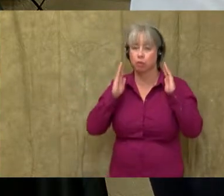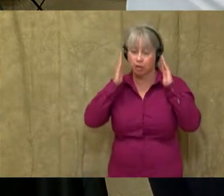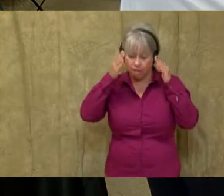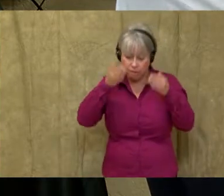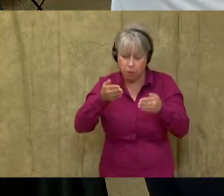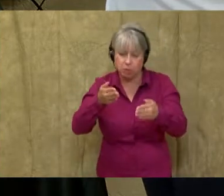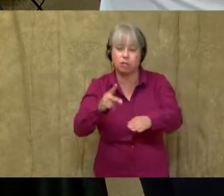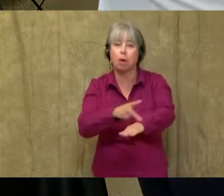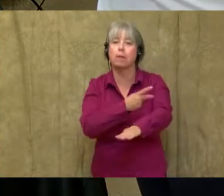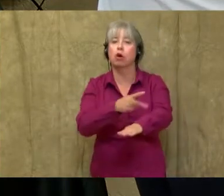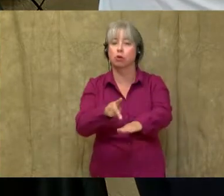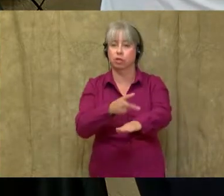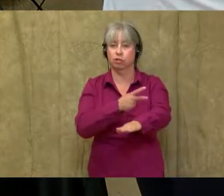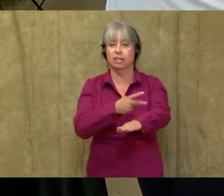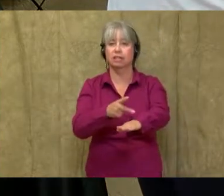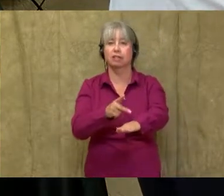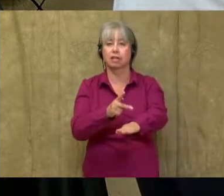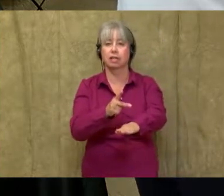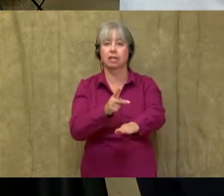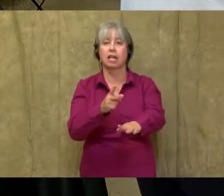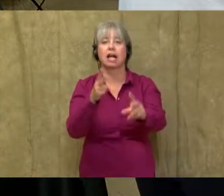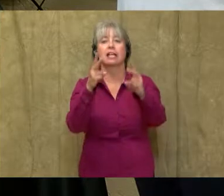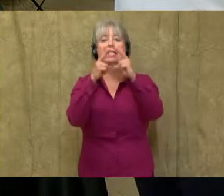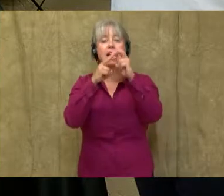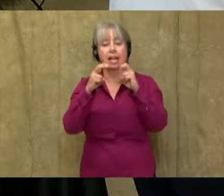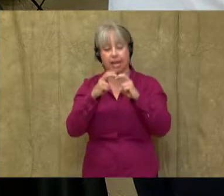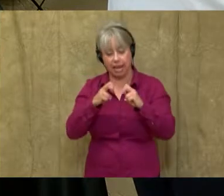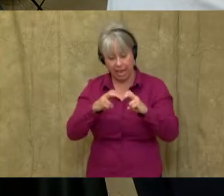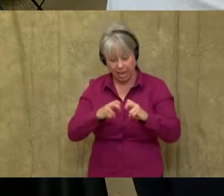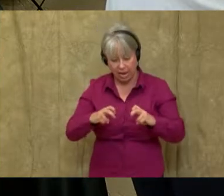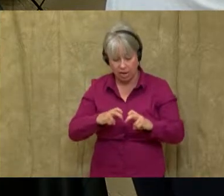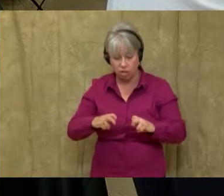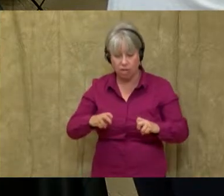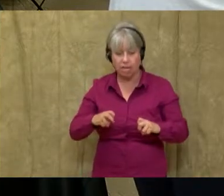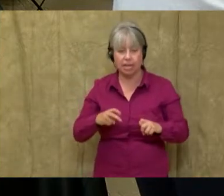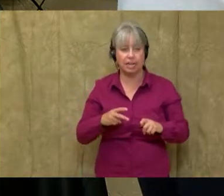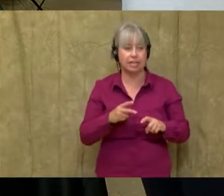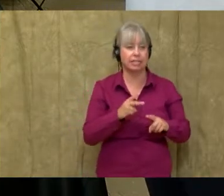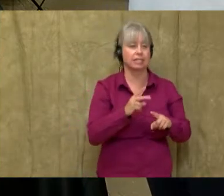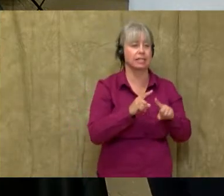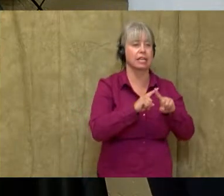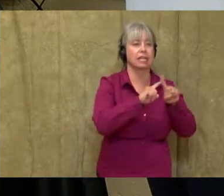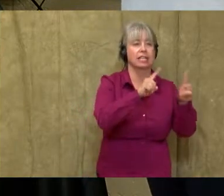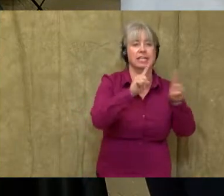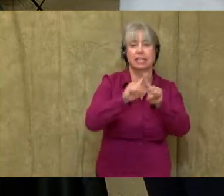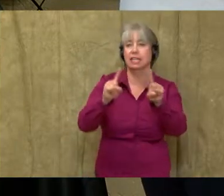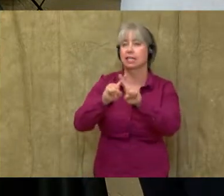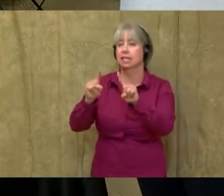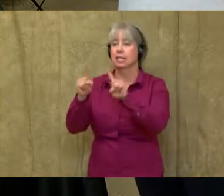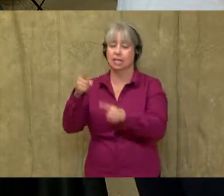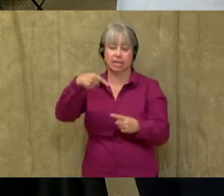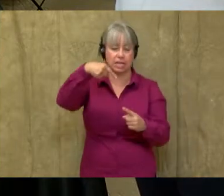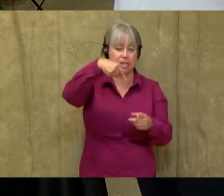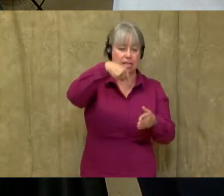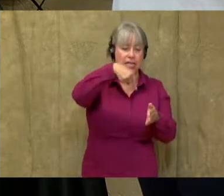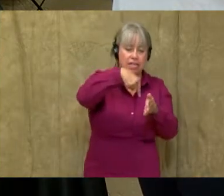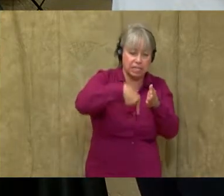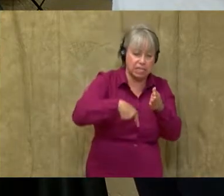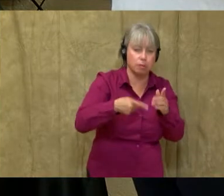poetry. And you're going to be focusing on analyzing the different interpretations today. So we're going to dig deeper into that text